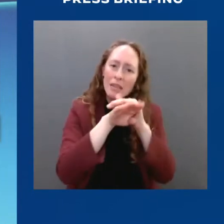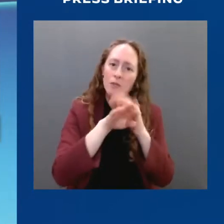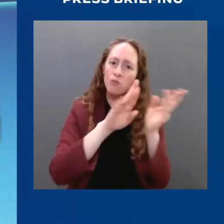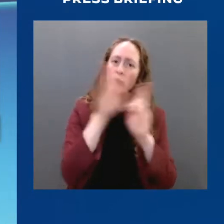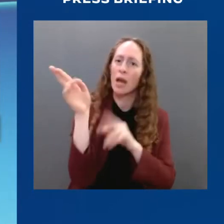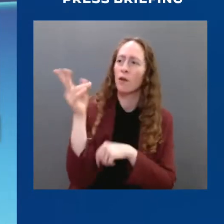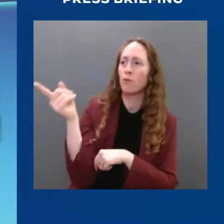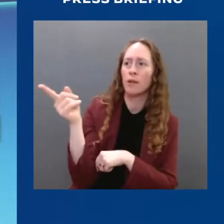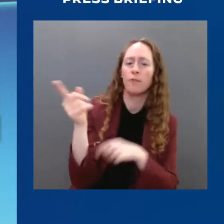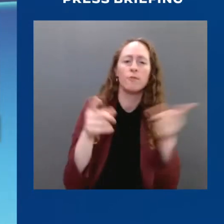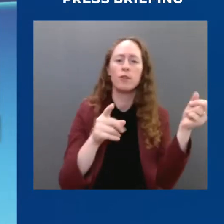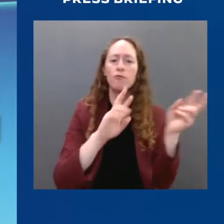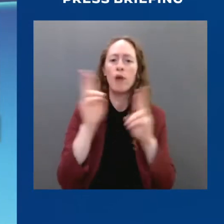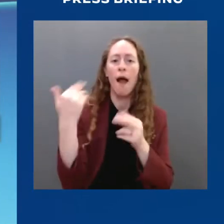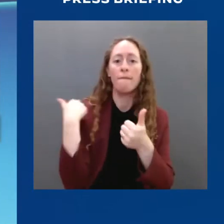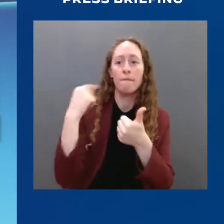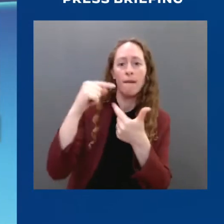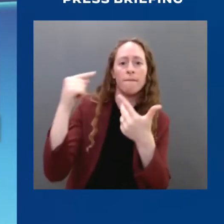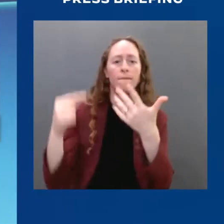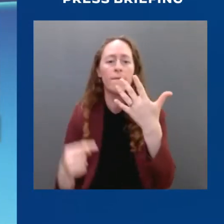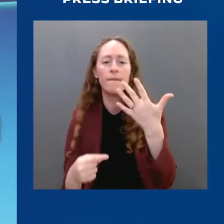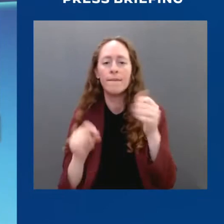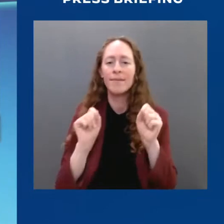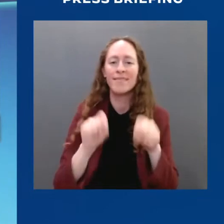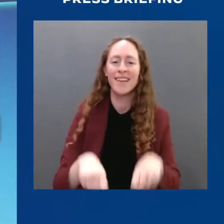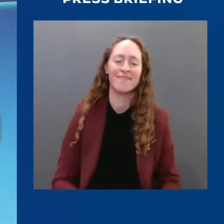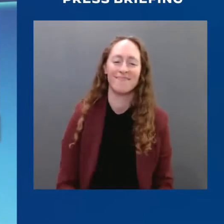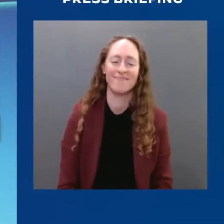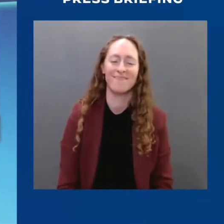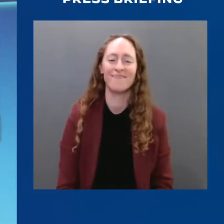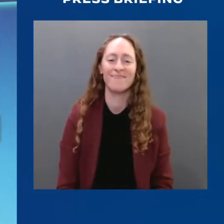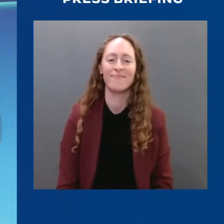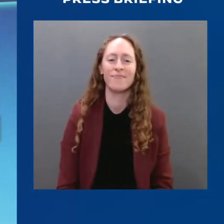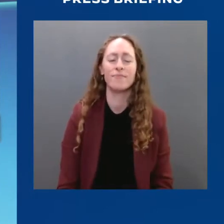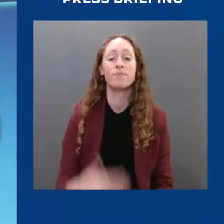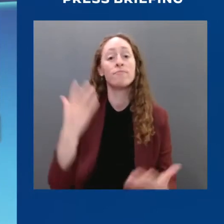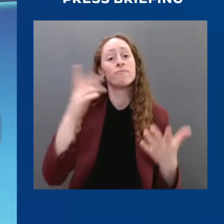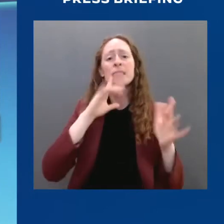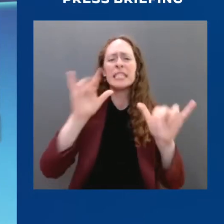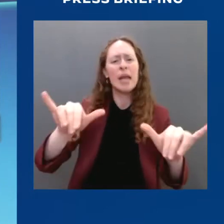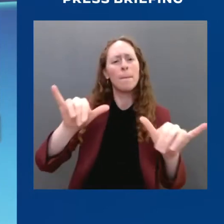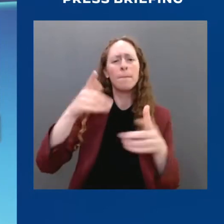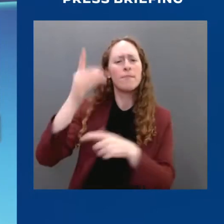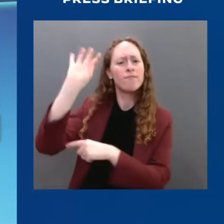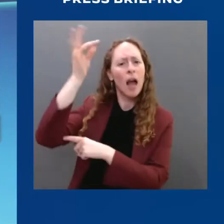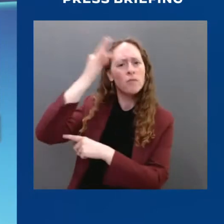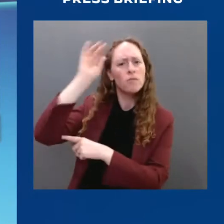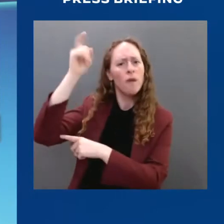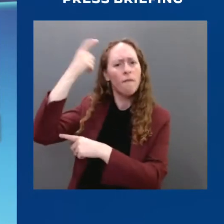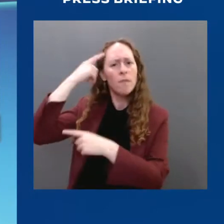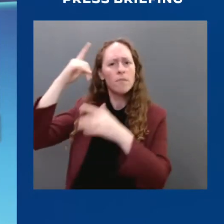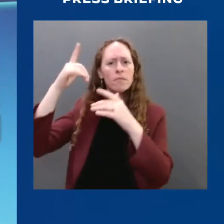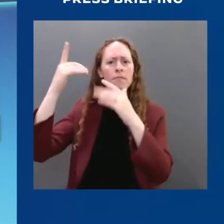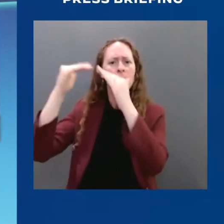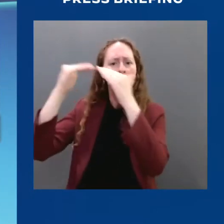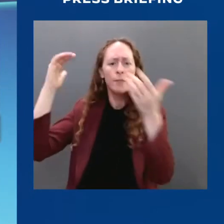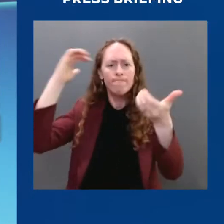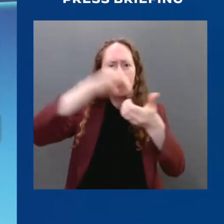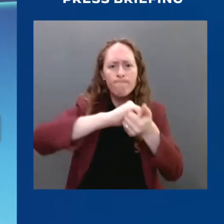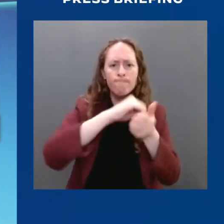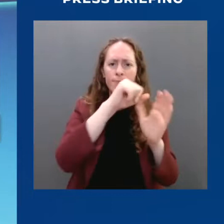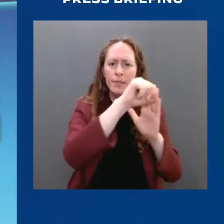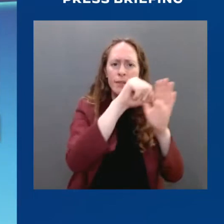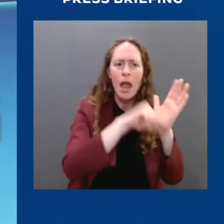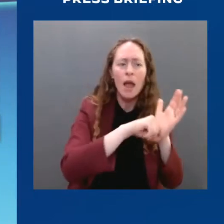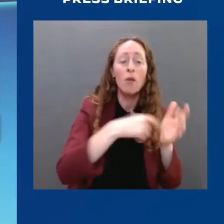government, working with state and local leaders, healthcare provider organizations, employers, community-based organizations, and others to do